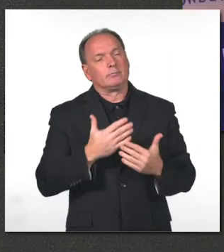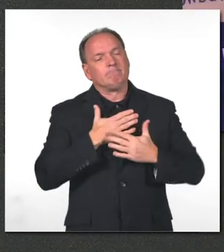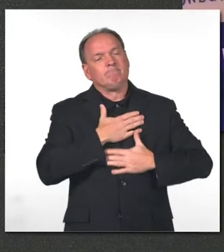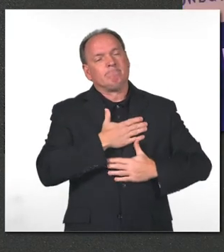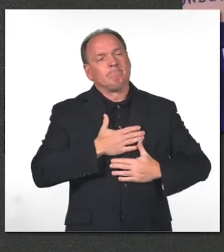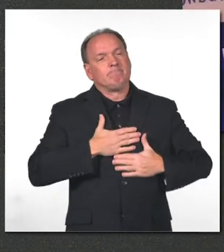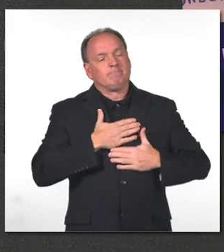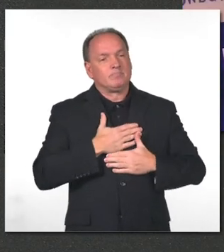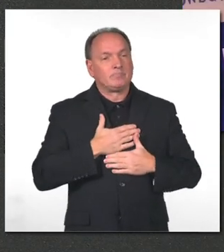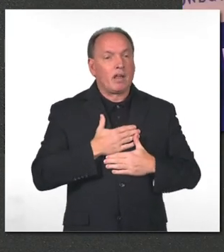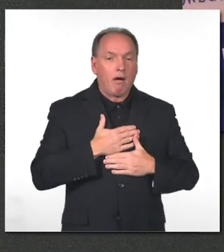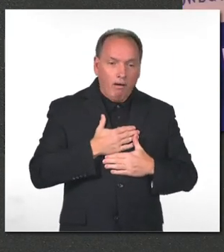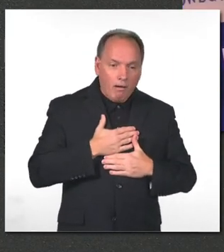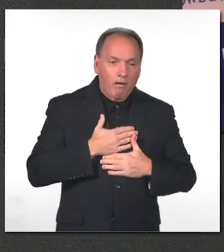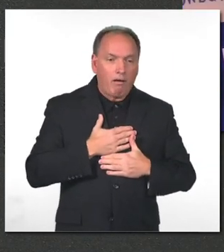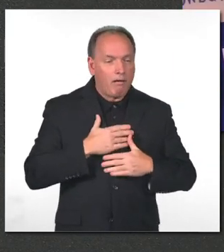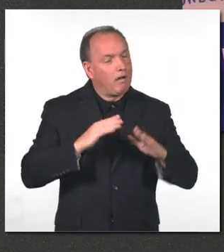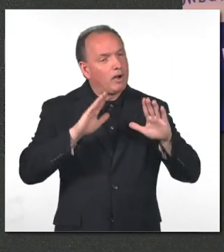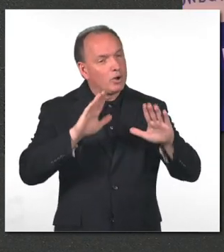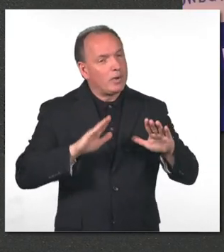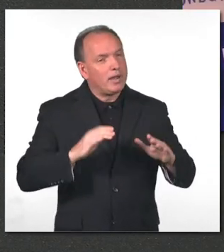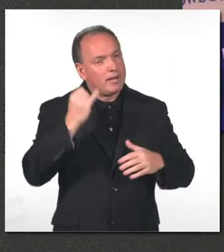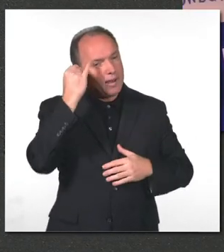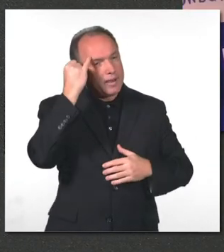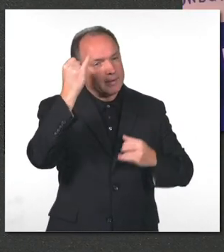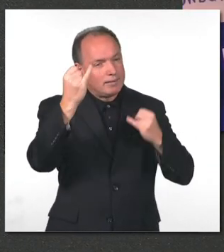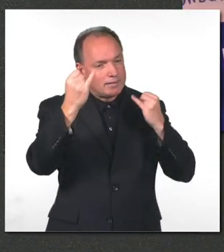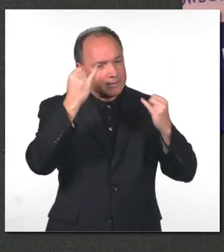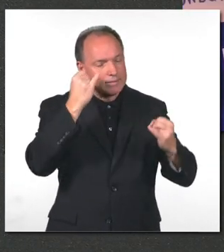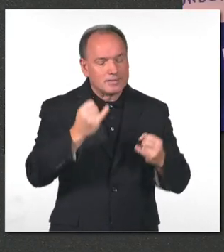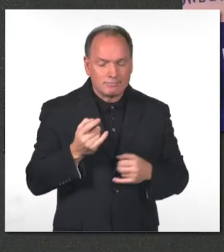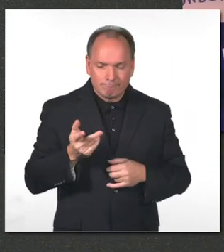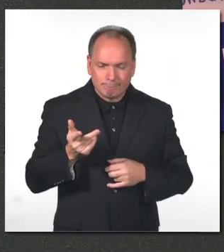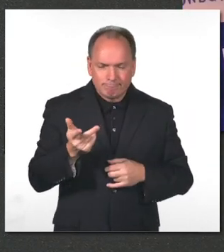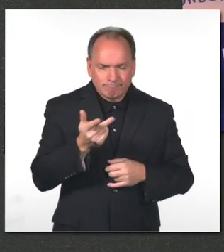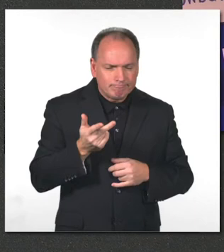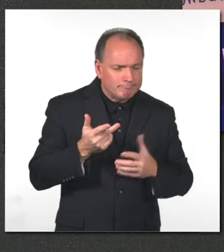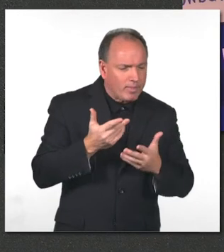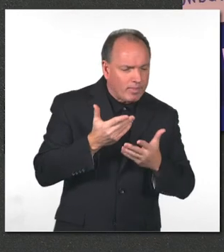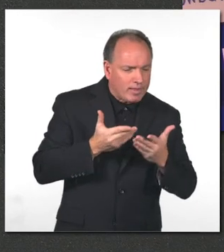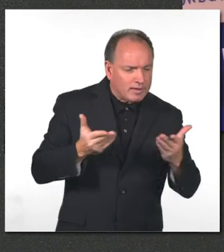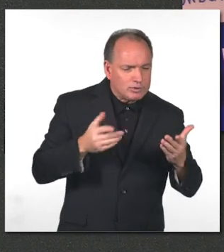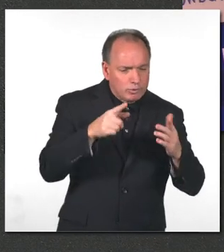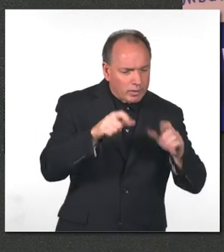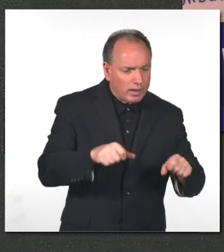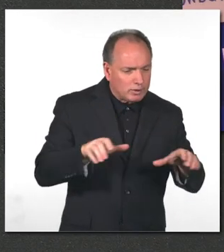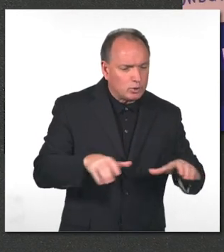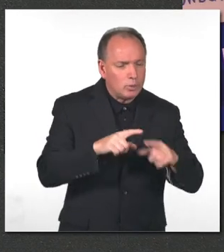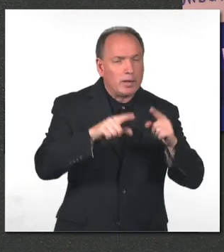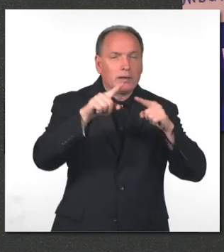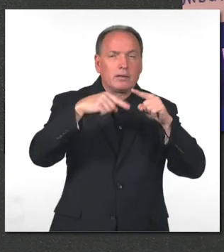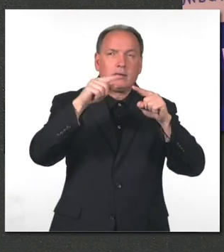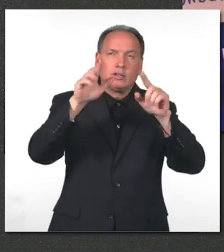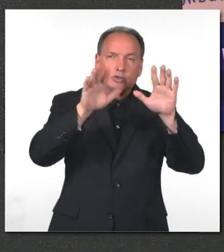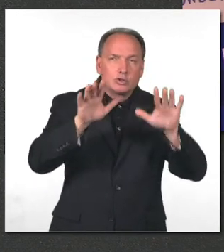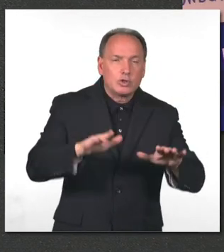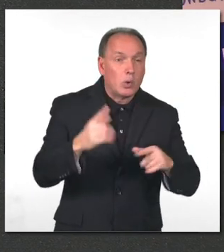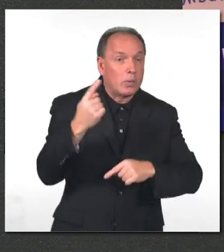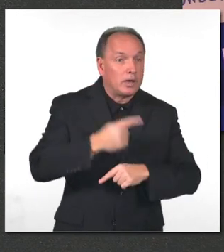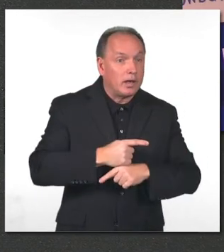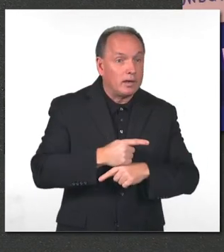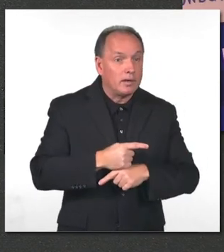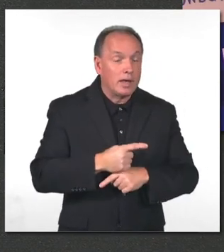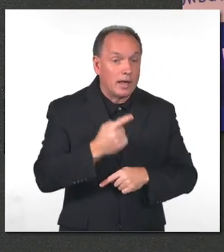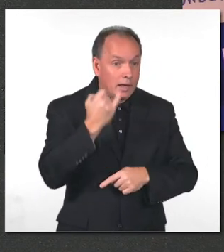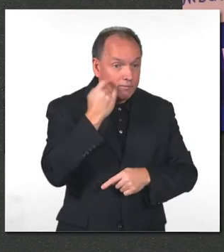Well, those were certainly some great ideas of things that we can do when it's a snowy day. And if